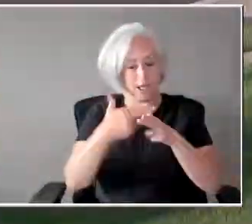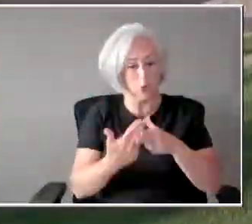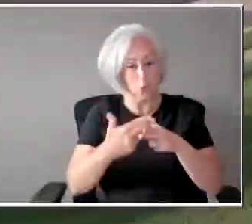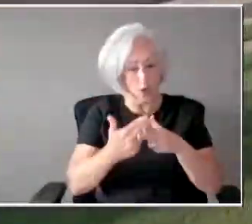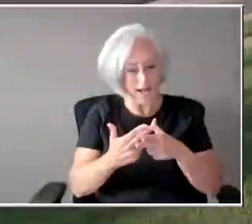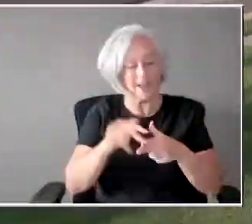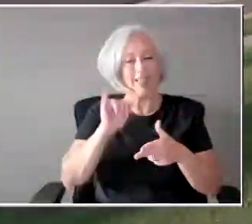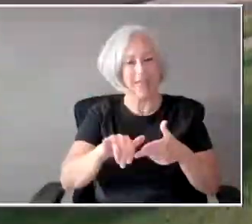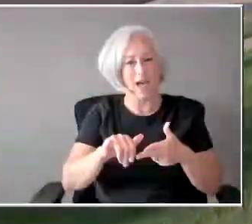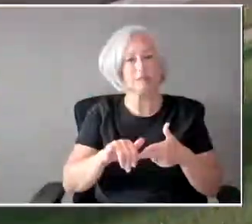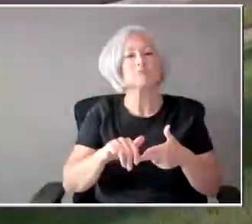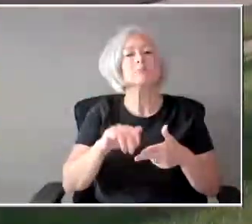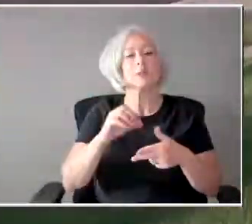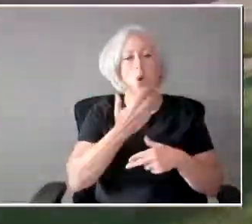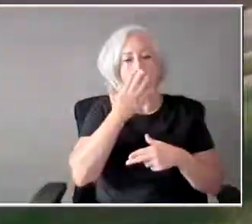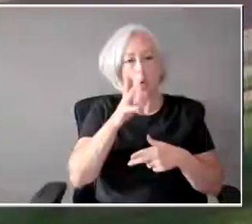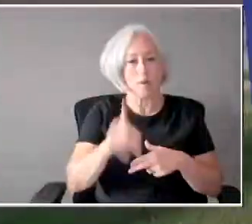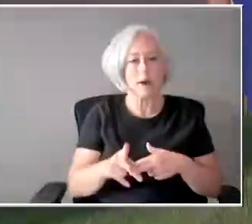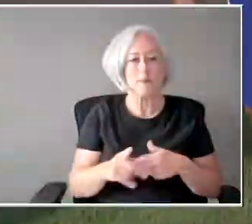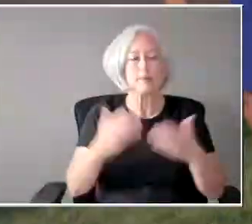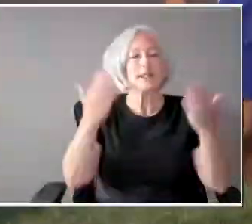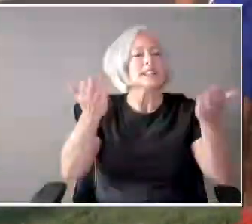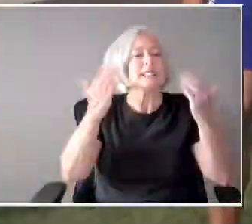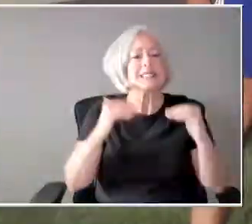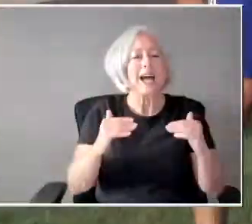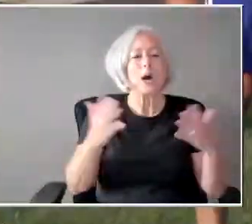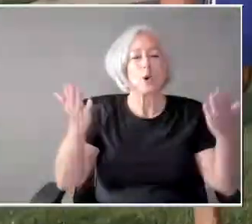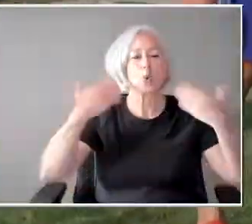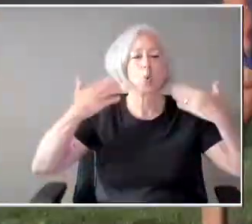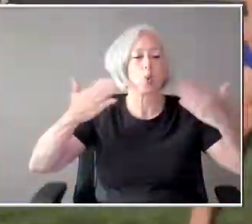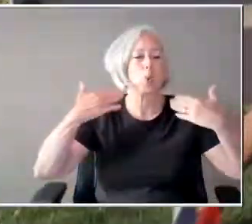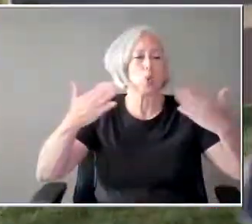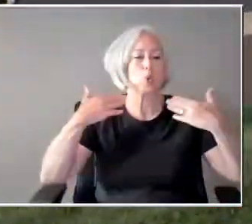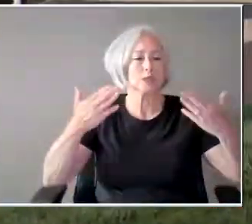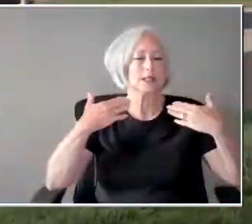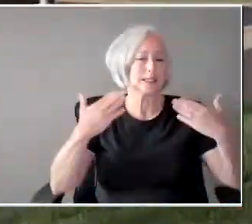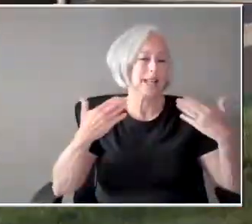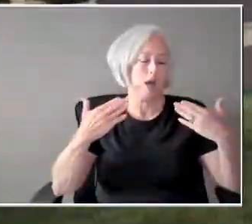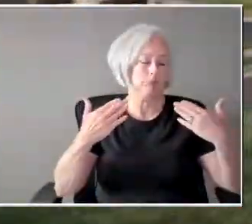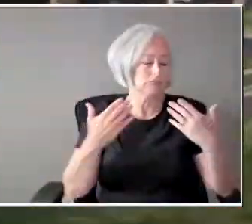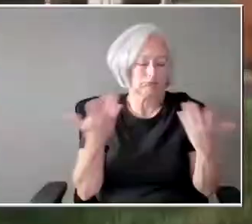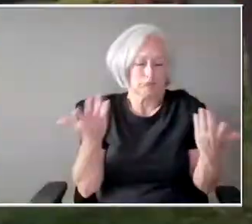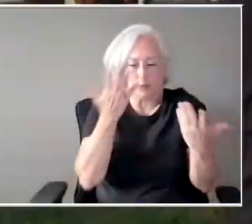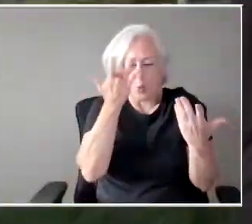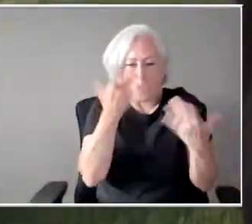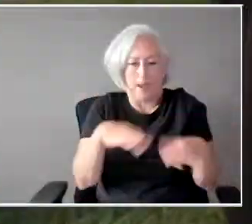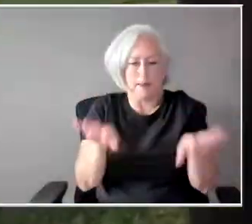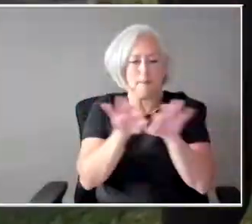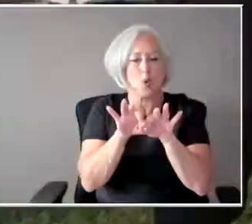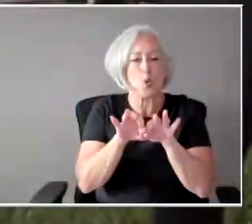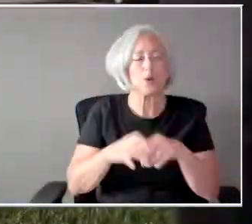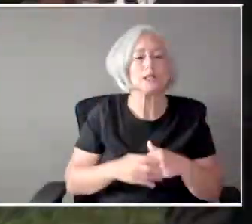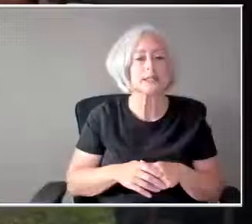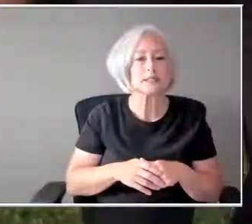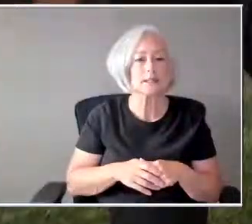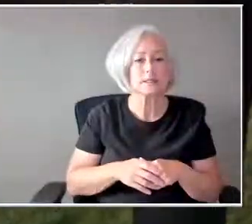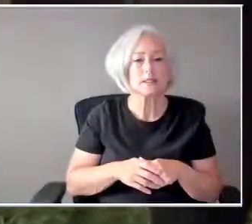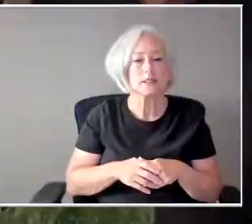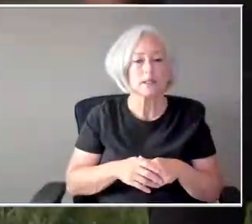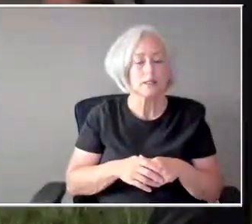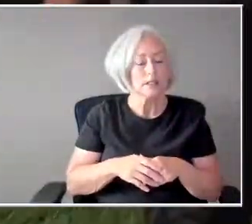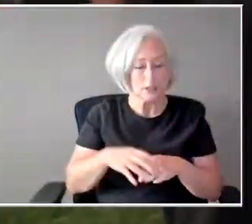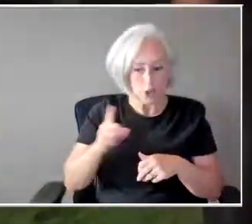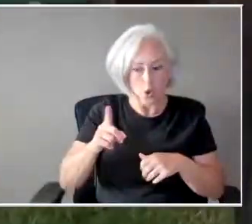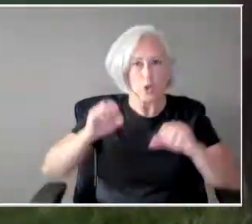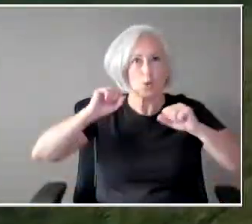about the cool down. Like, why is that so important as far as like optimizing? You do all this big